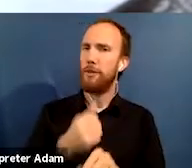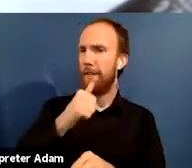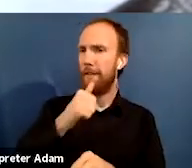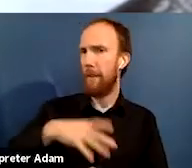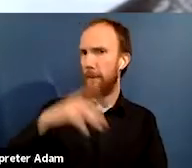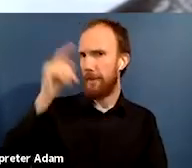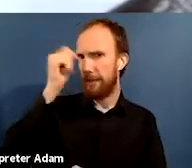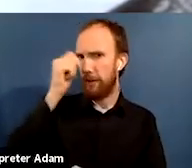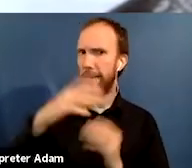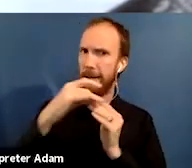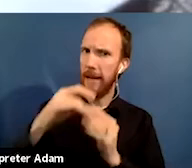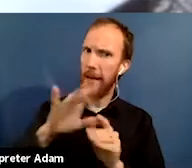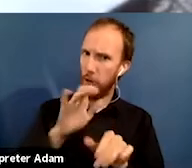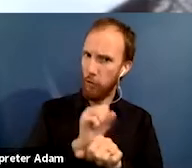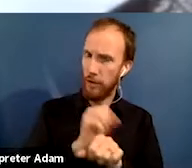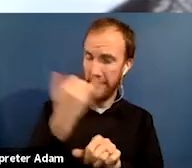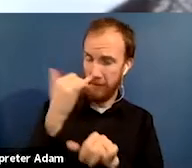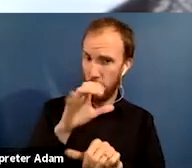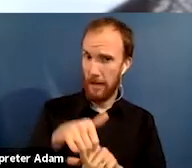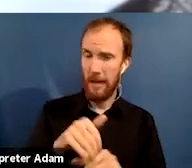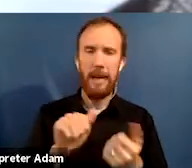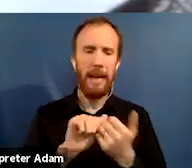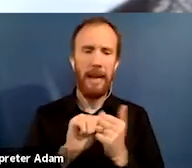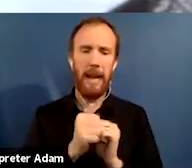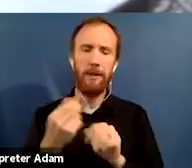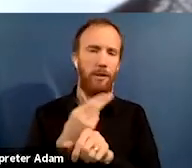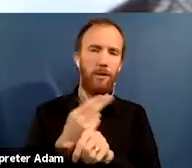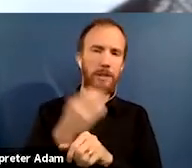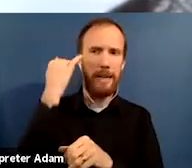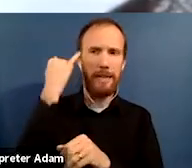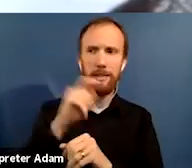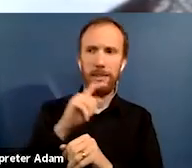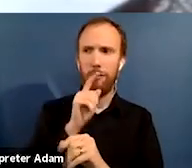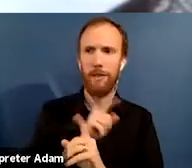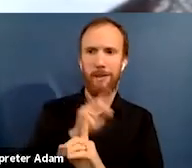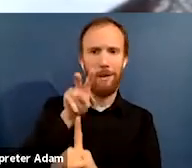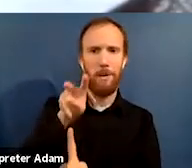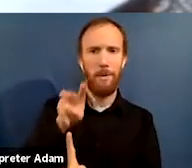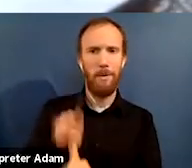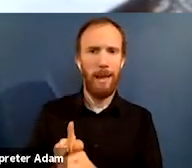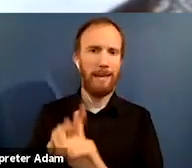And how specifically do you use these ideas to tackle issues of racial equity?